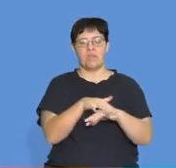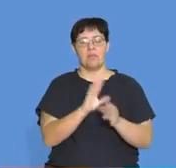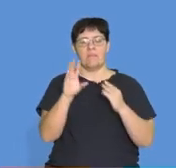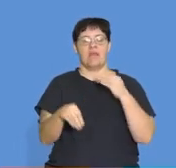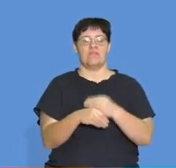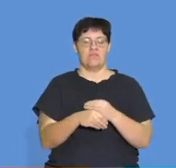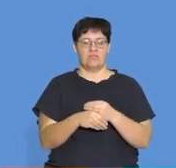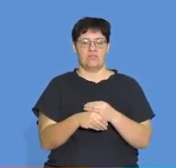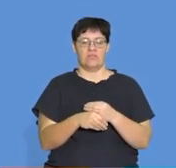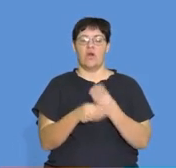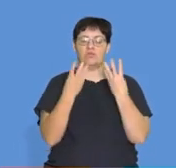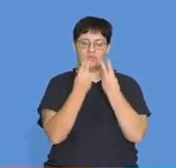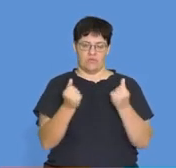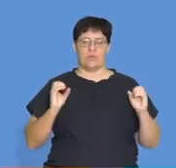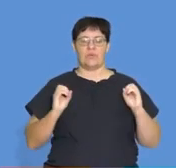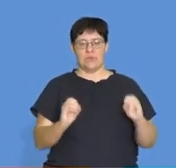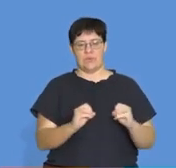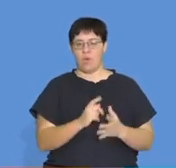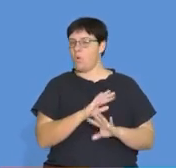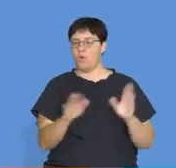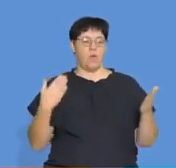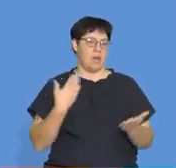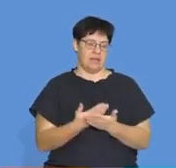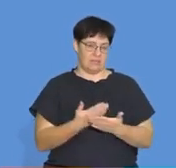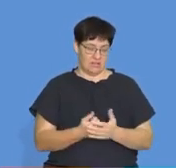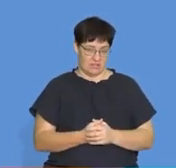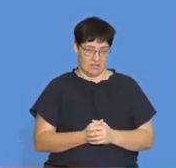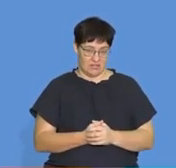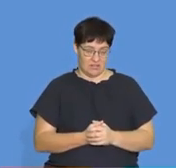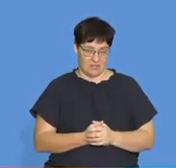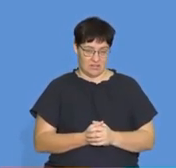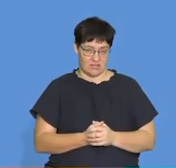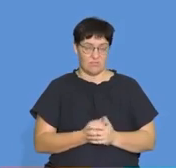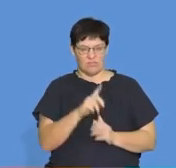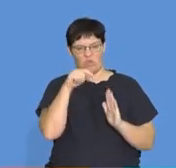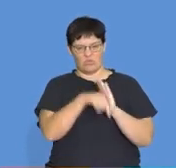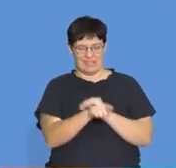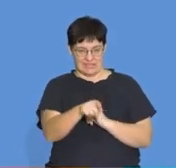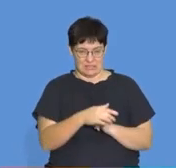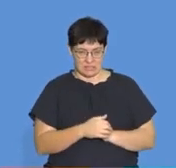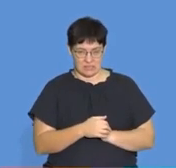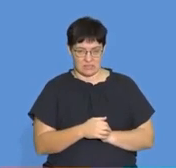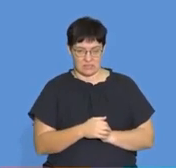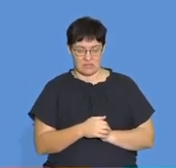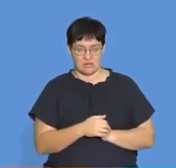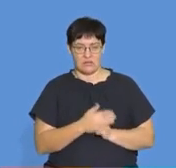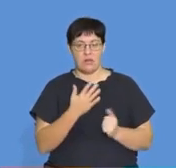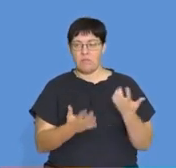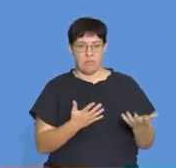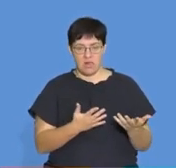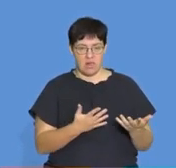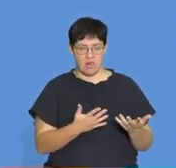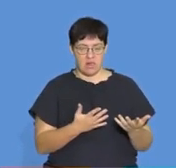include no solution or not applicable in that particular context. But what if we remove